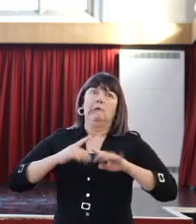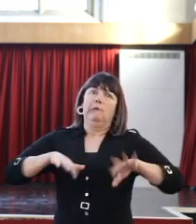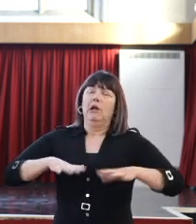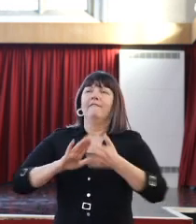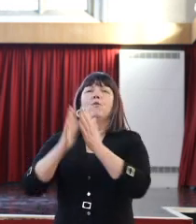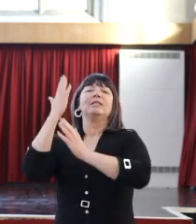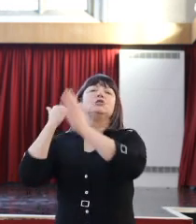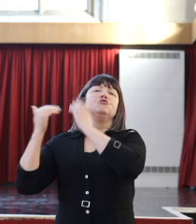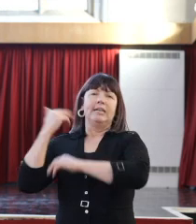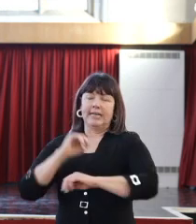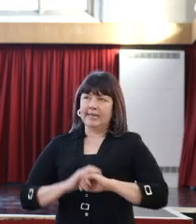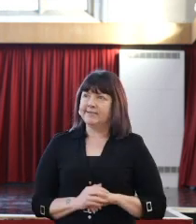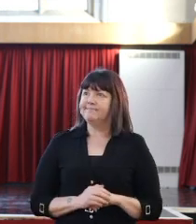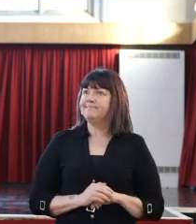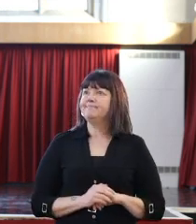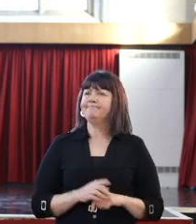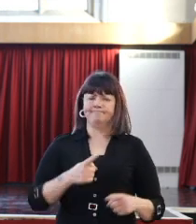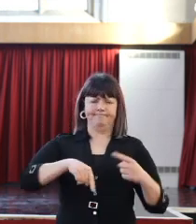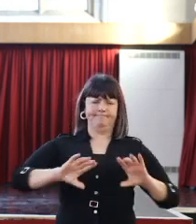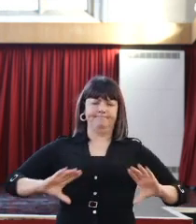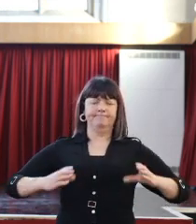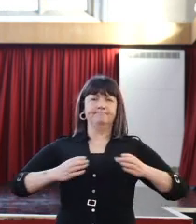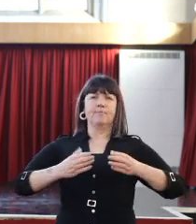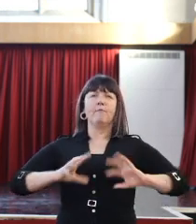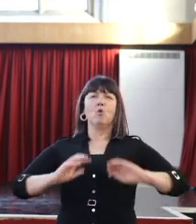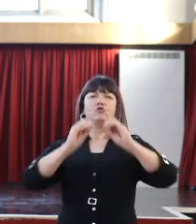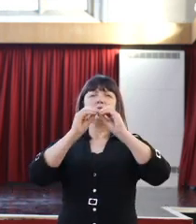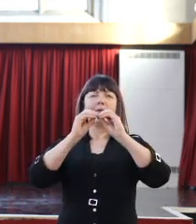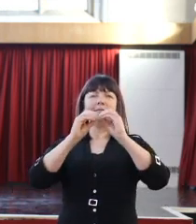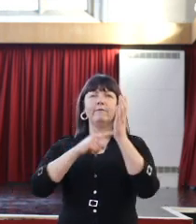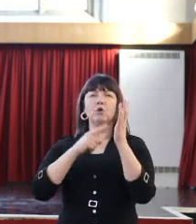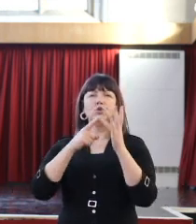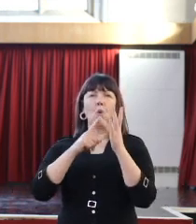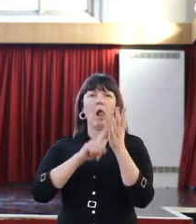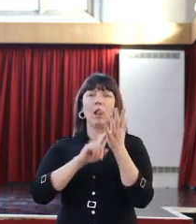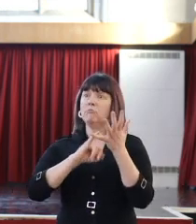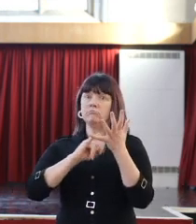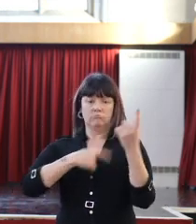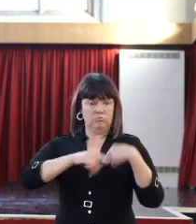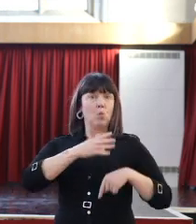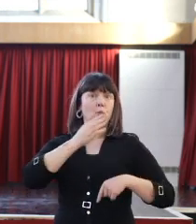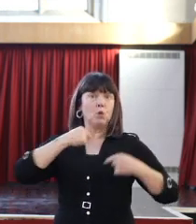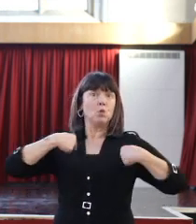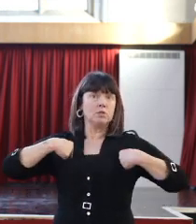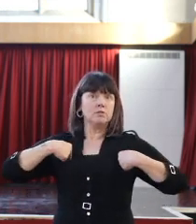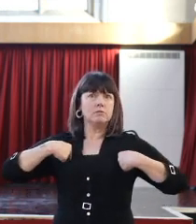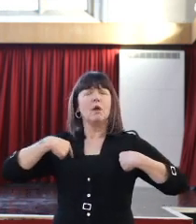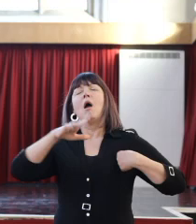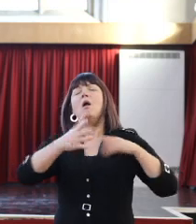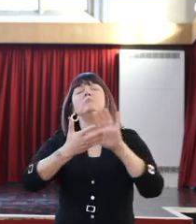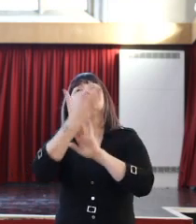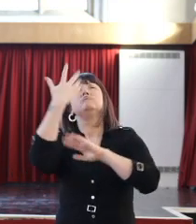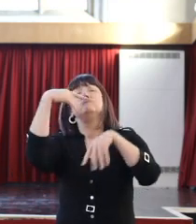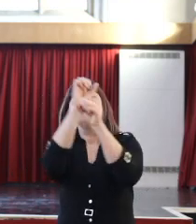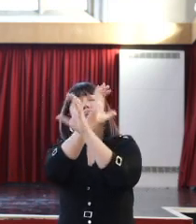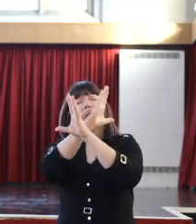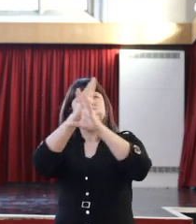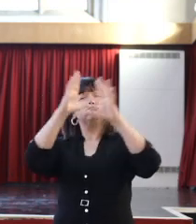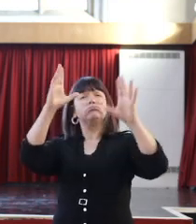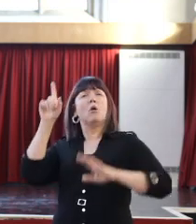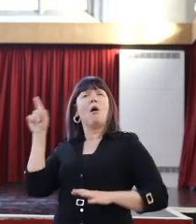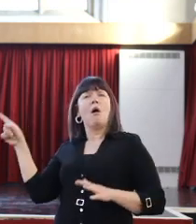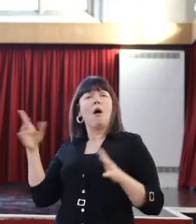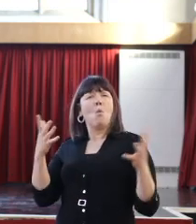then. Before we were the developers of creative tools, we used them ourselves. Let me take you back. Picture the scene. You know this place,